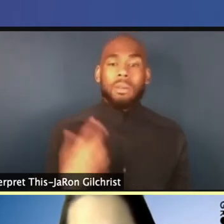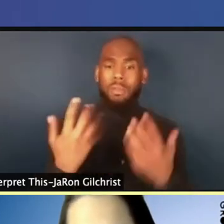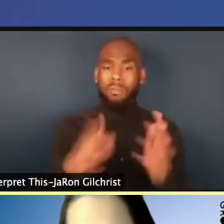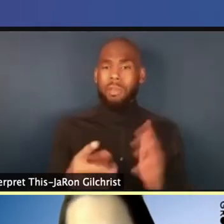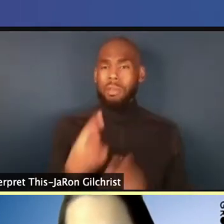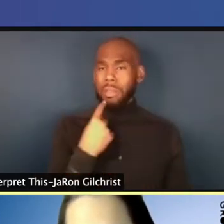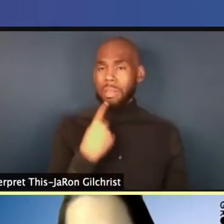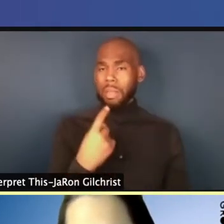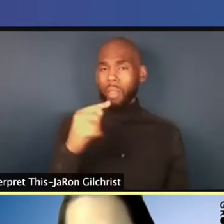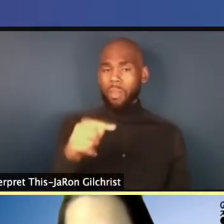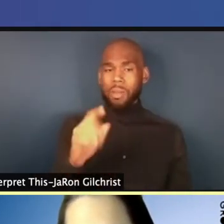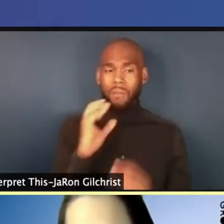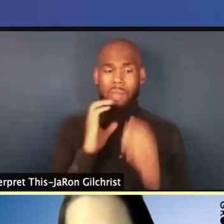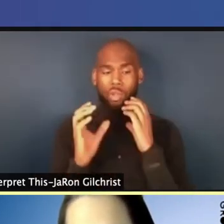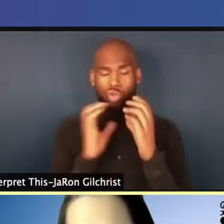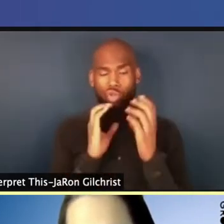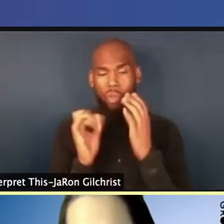that